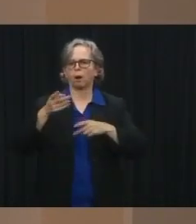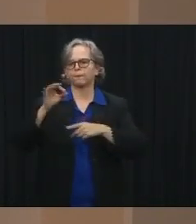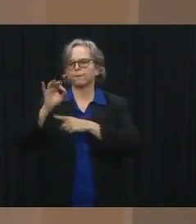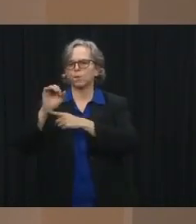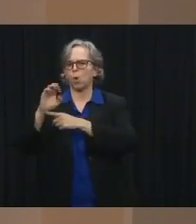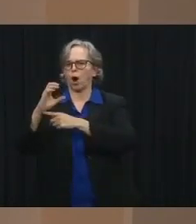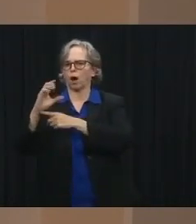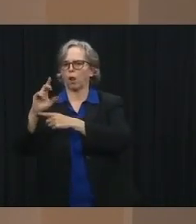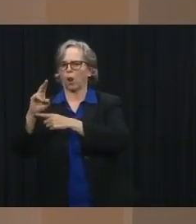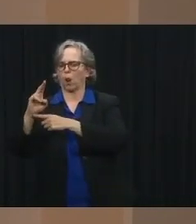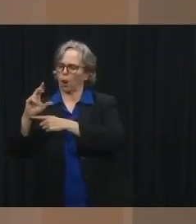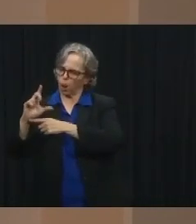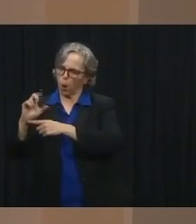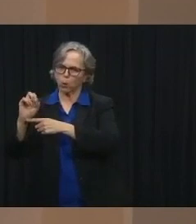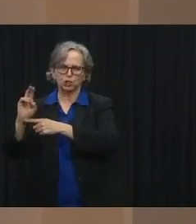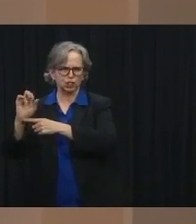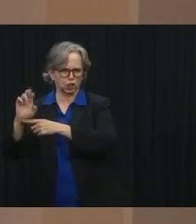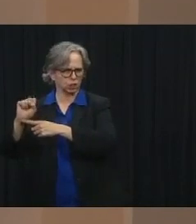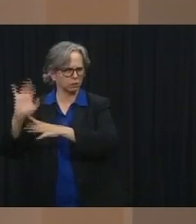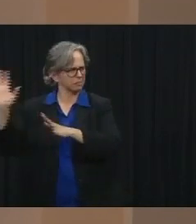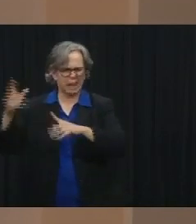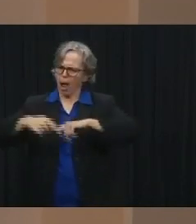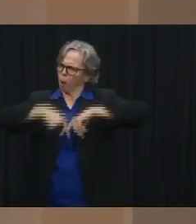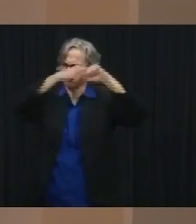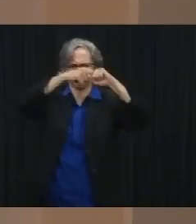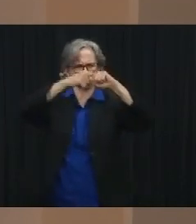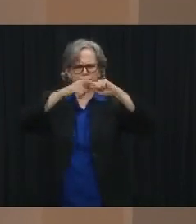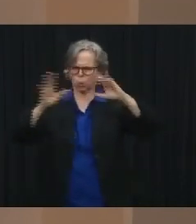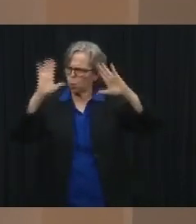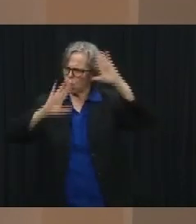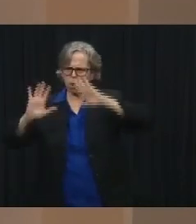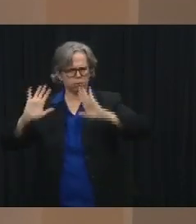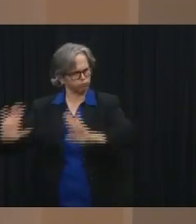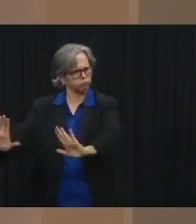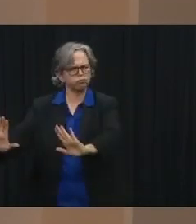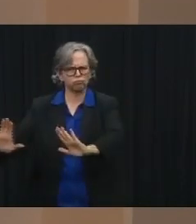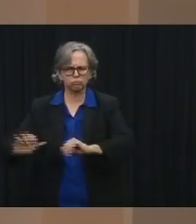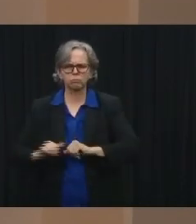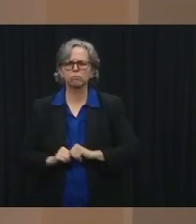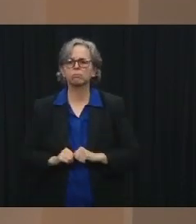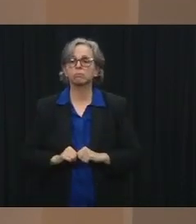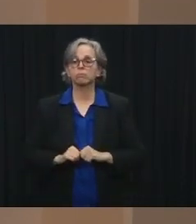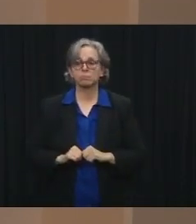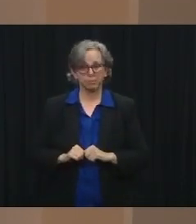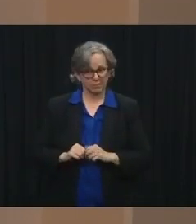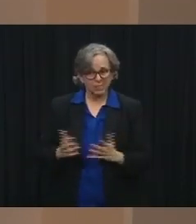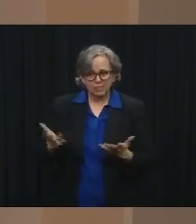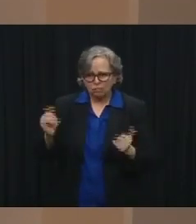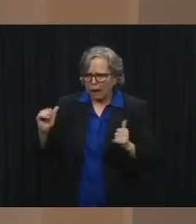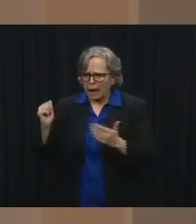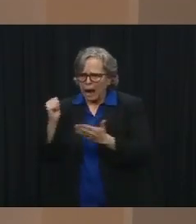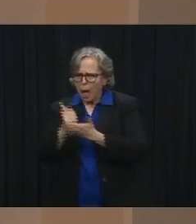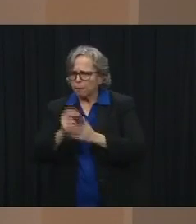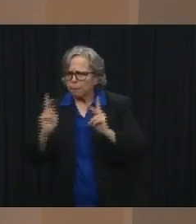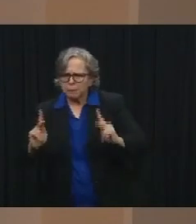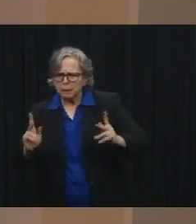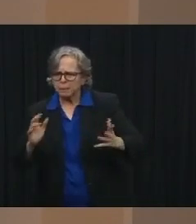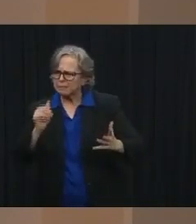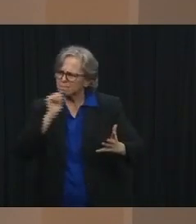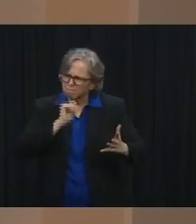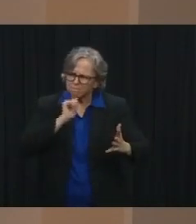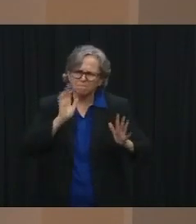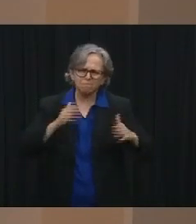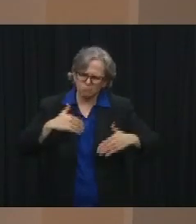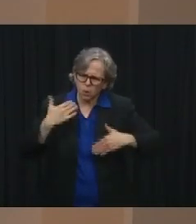people with home mortgages get through this difficult time. Also on this, we've had questions about commercial